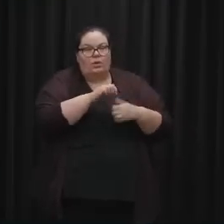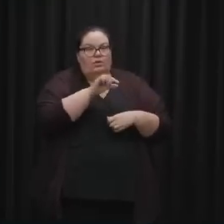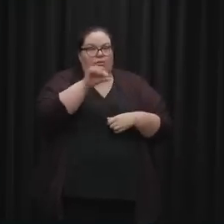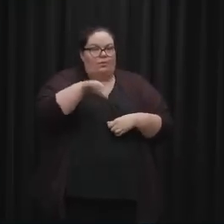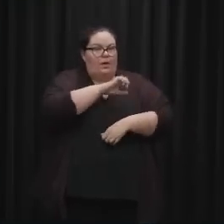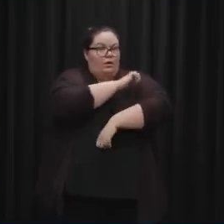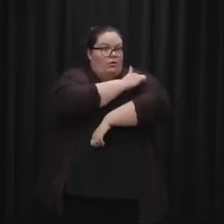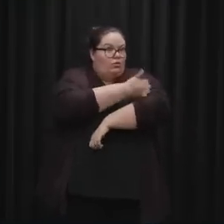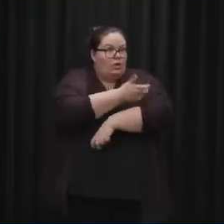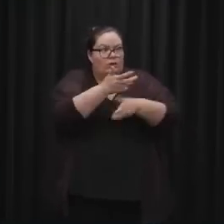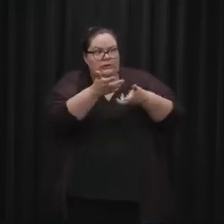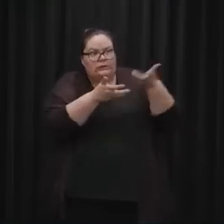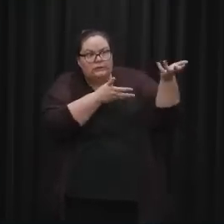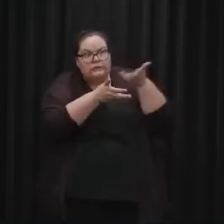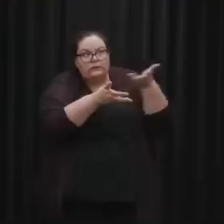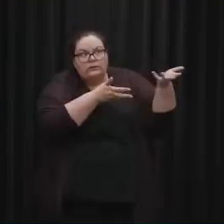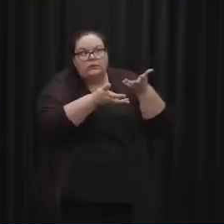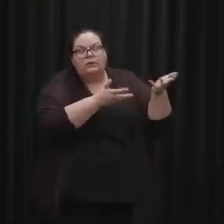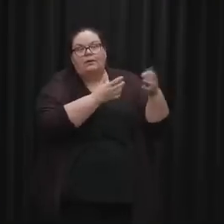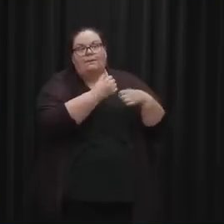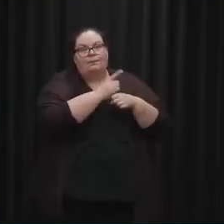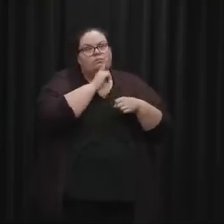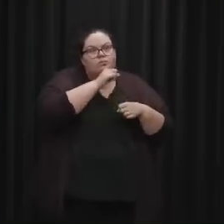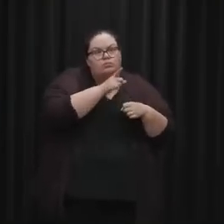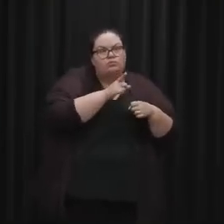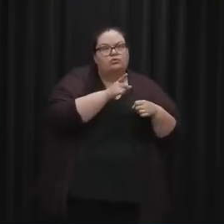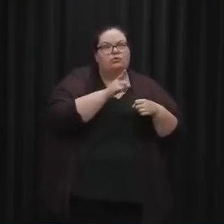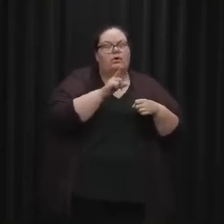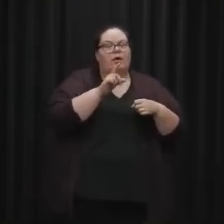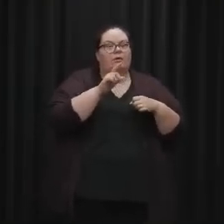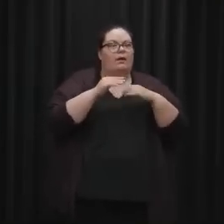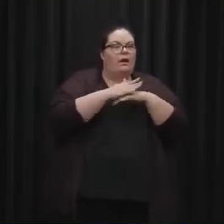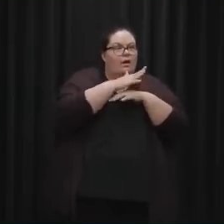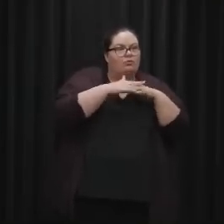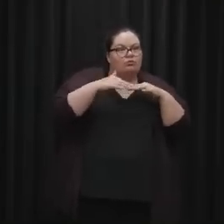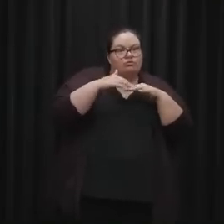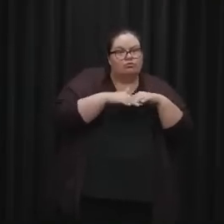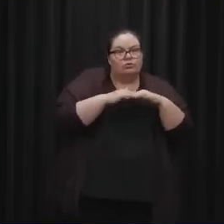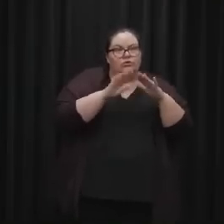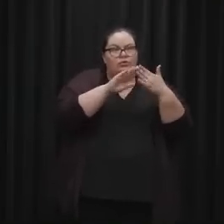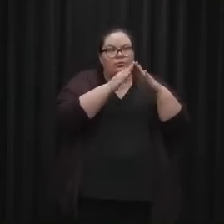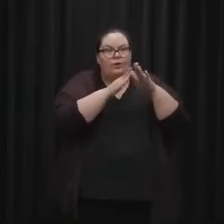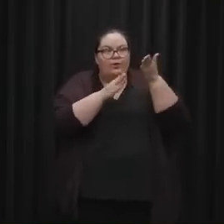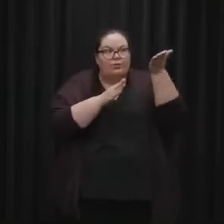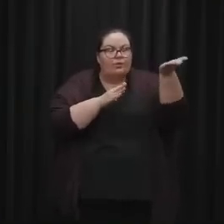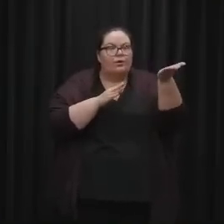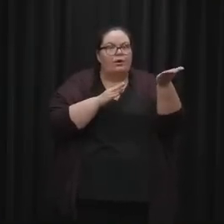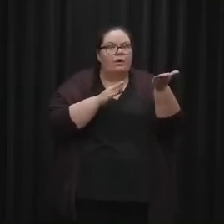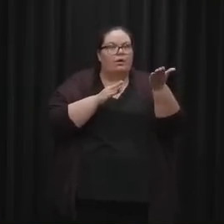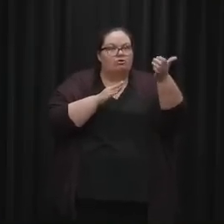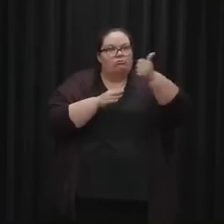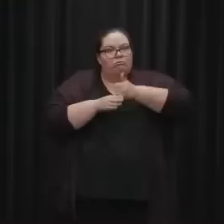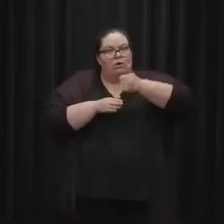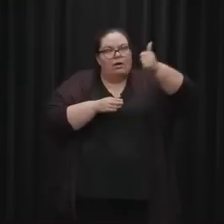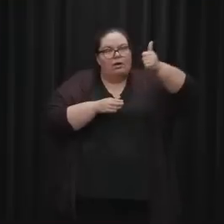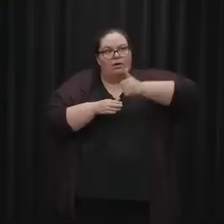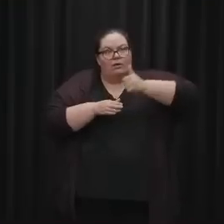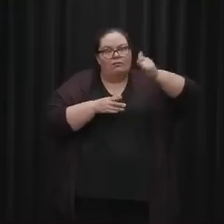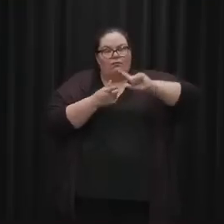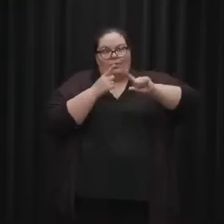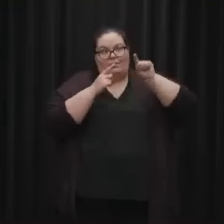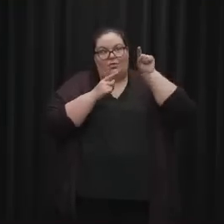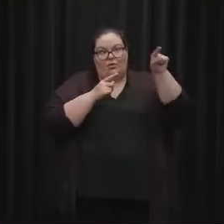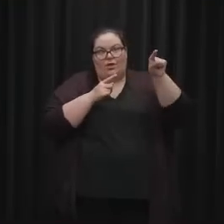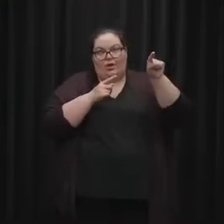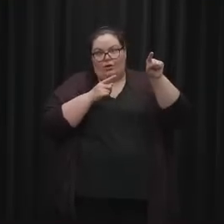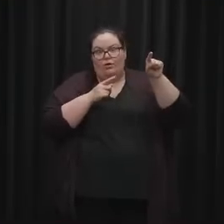authorities to ensure, and working with the First Nations community there to ensure that the travel in and out of that